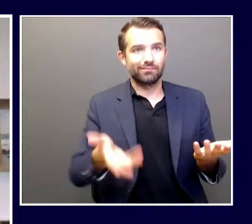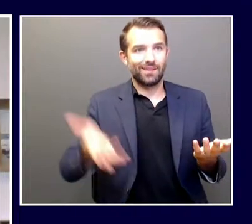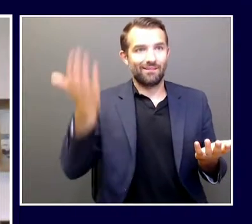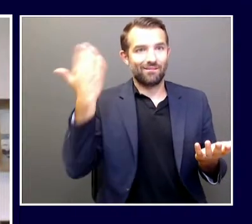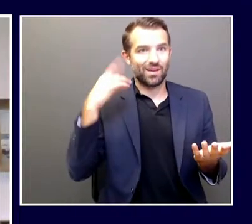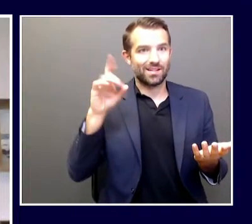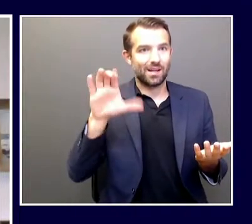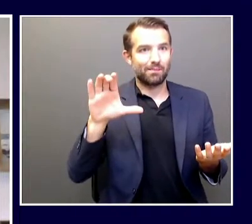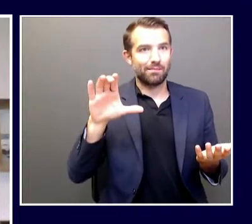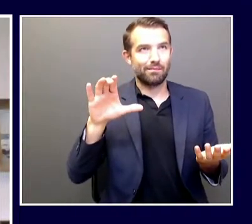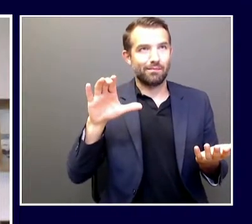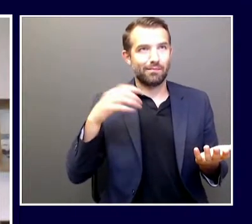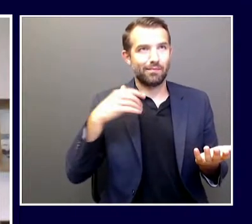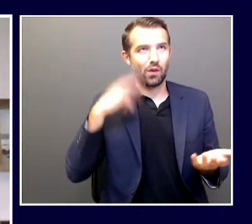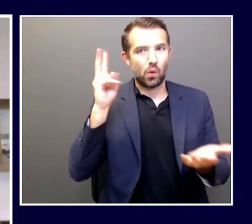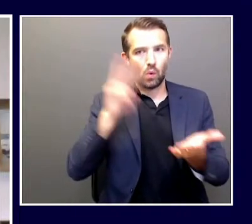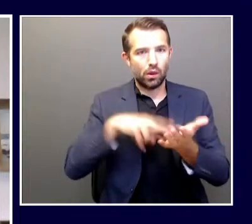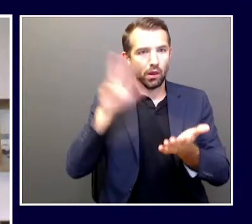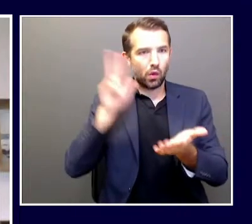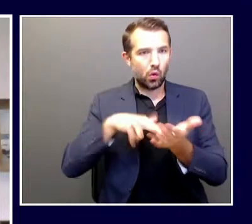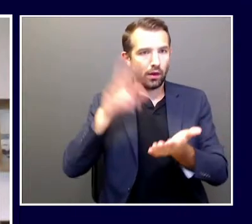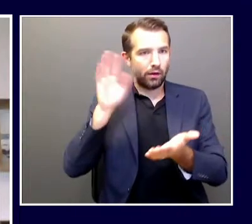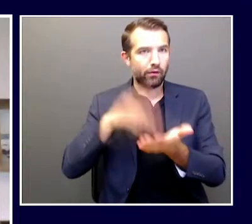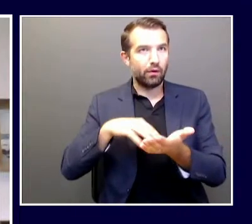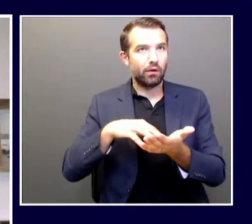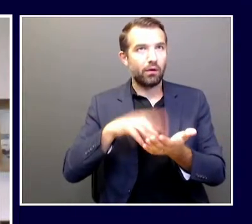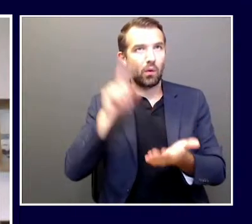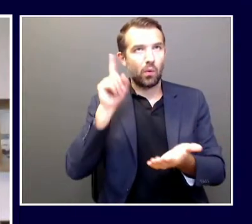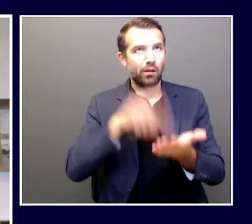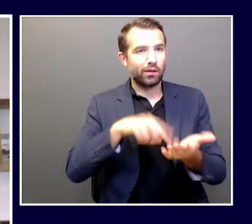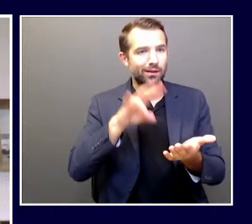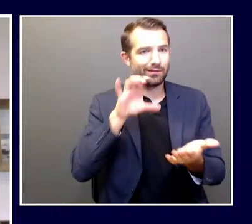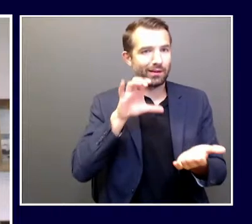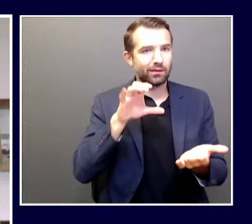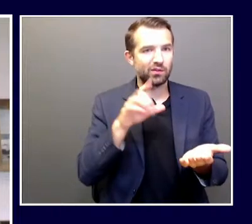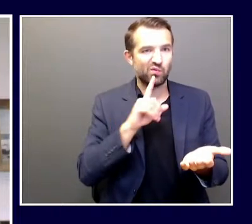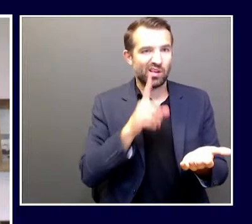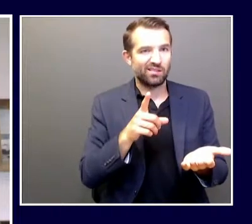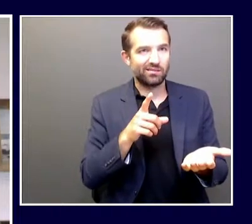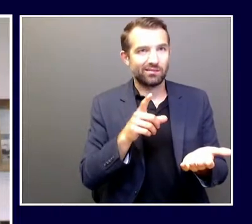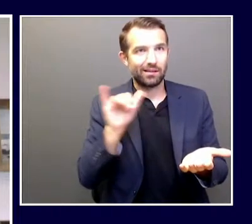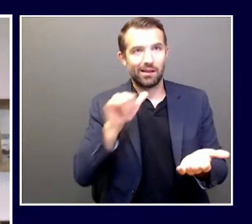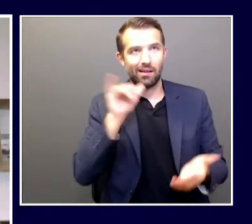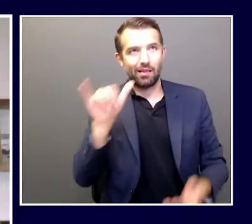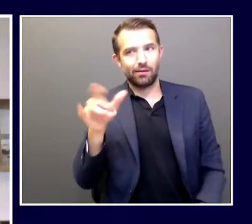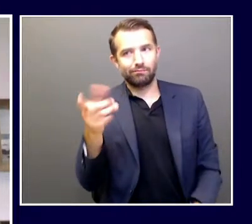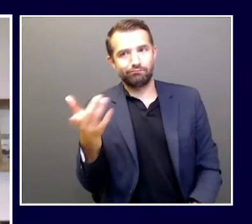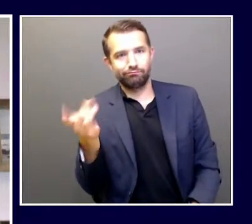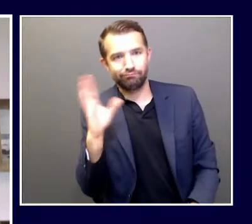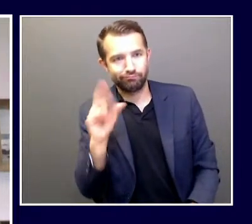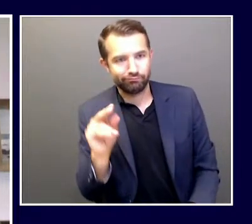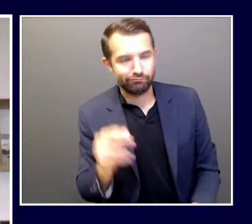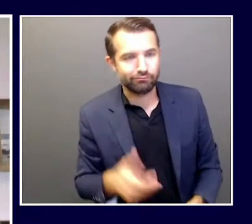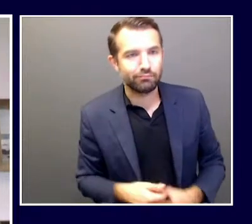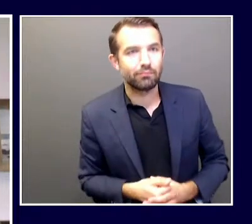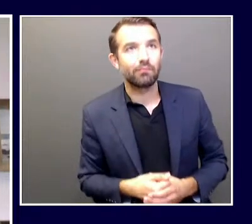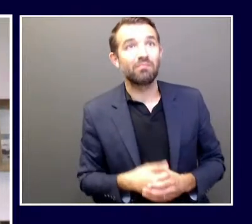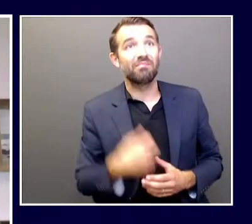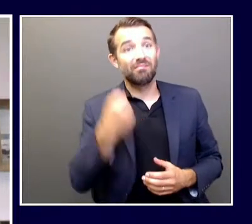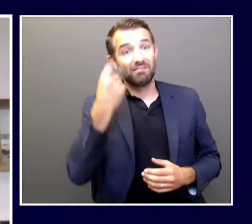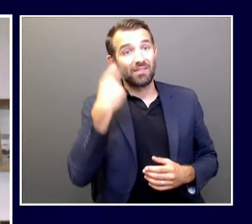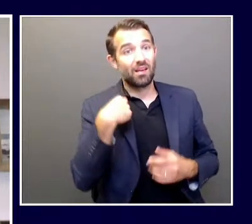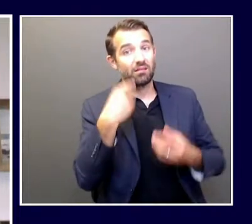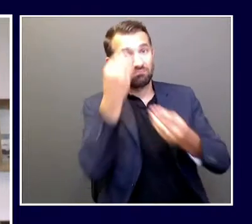it because I want to be straight with people about where we are. It's something that we're intending to plow through over the next